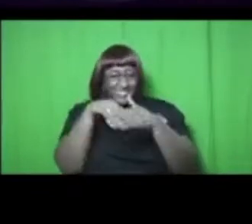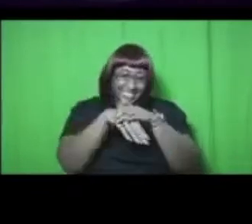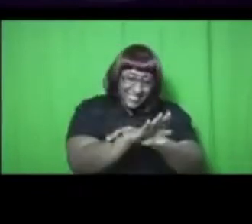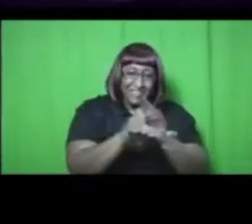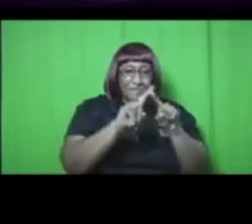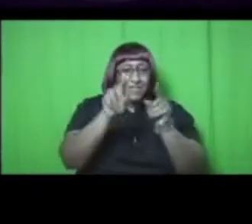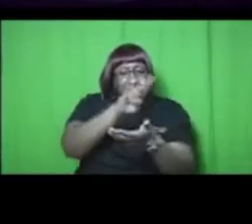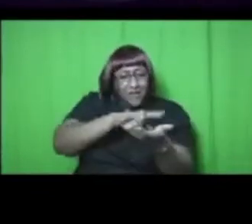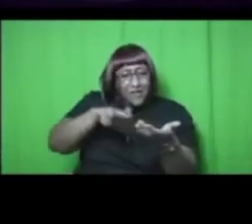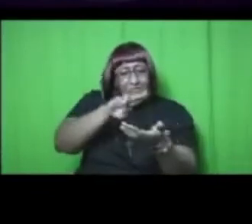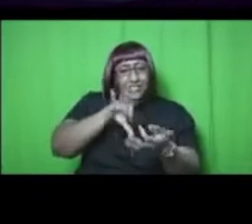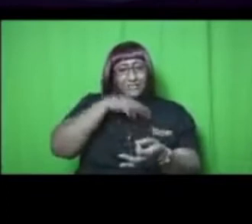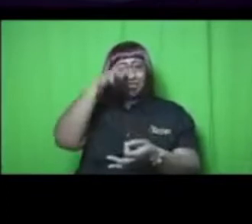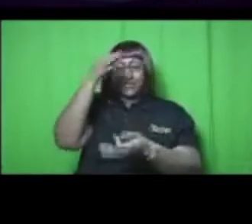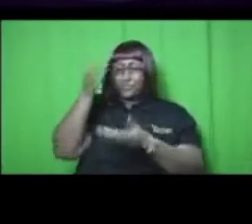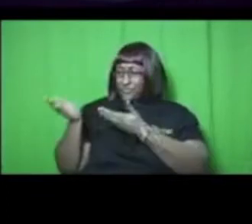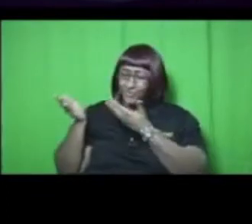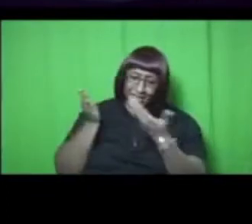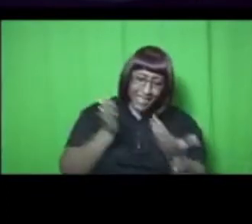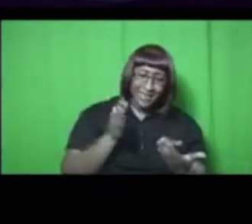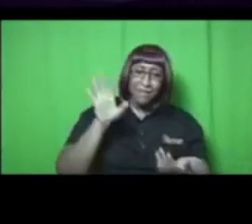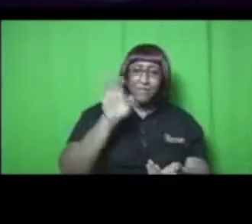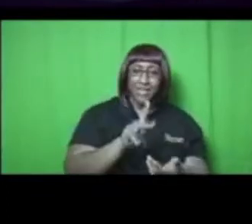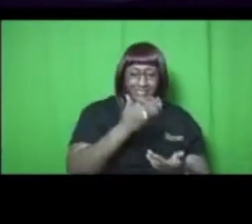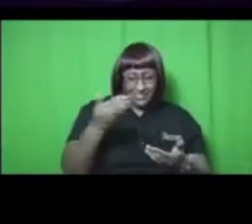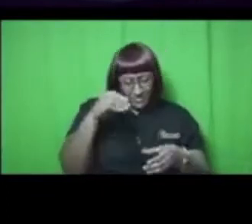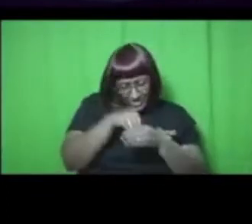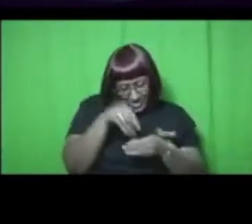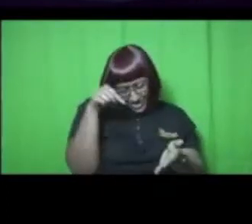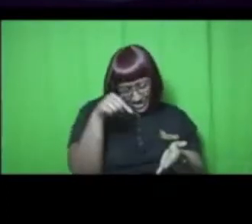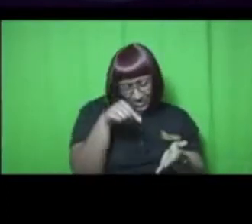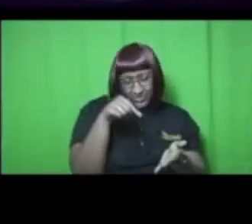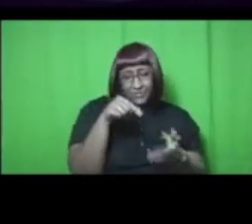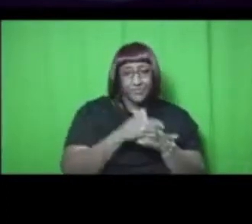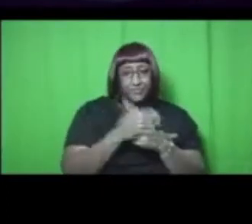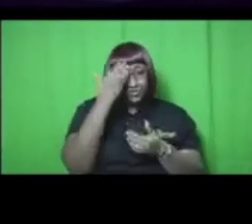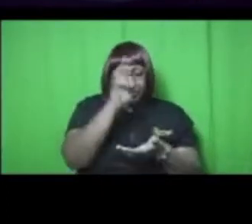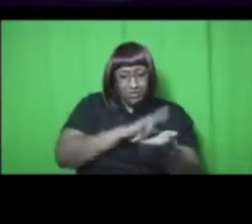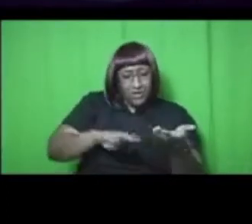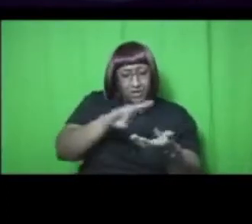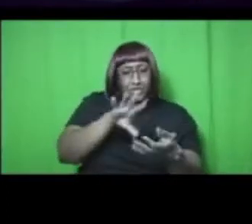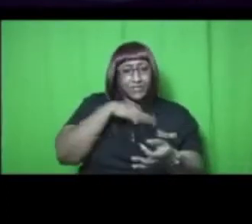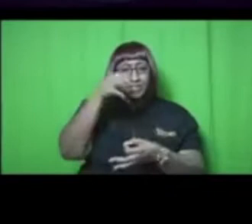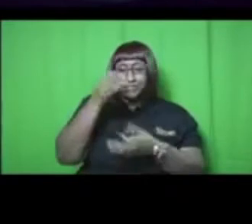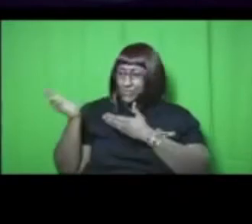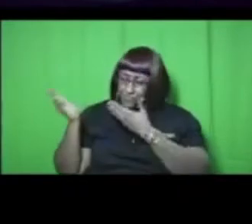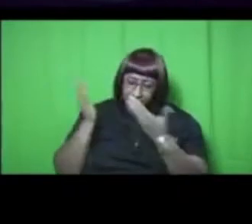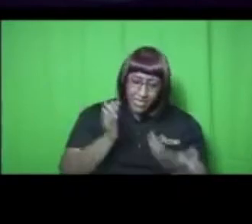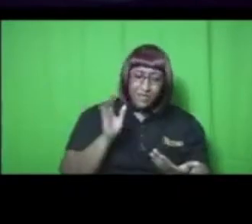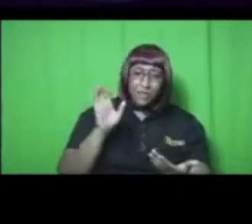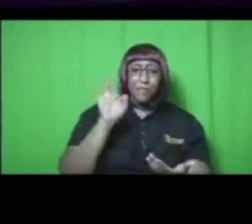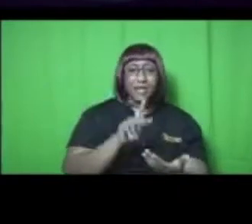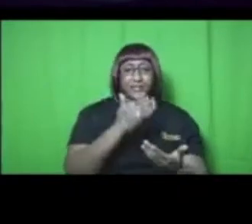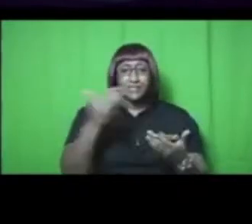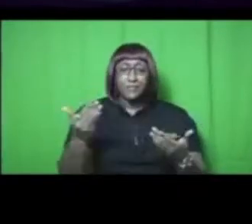the Holy Spirit keeps bringing me back because there's something in here, something in here. You know, if the Holy Spirit keeps taking you back to something, to